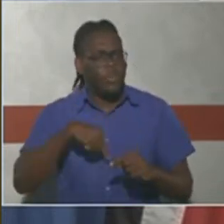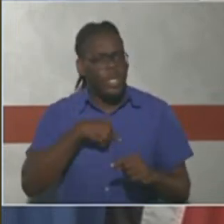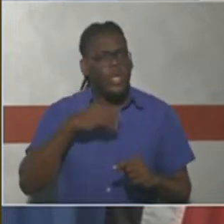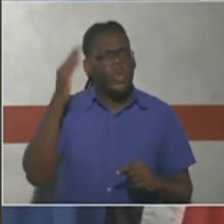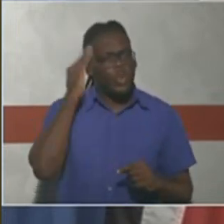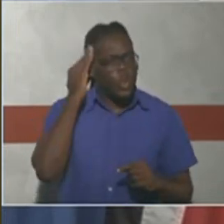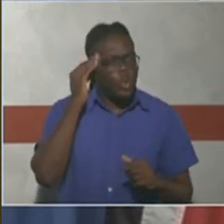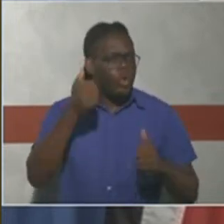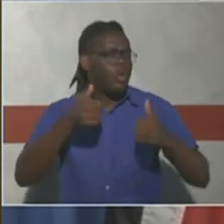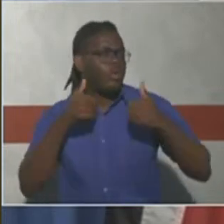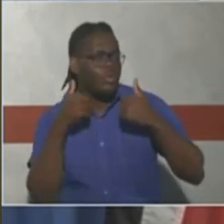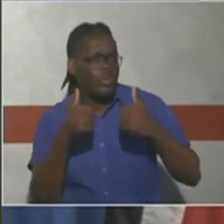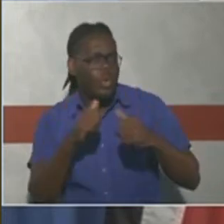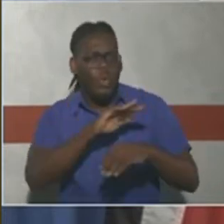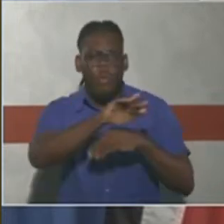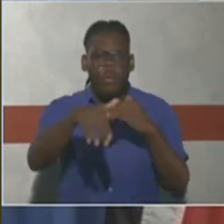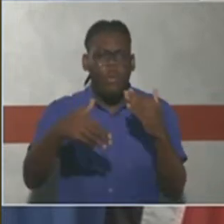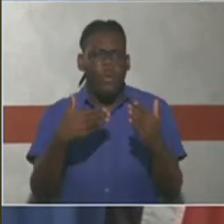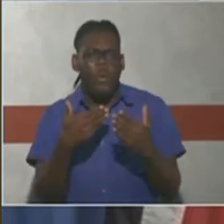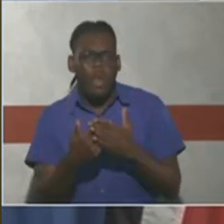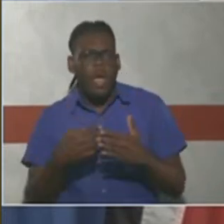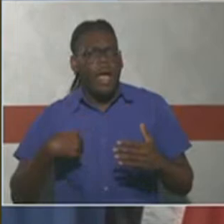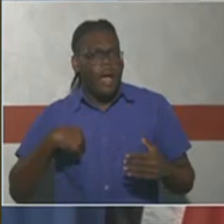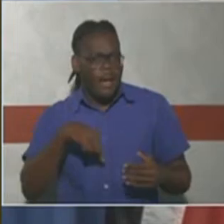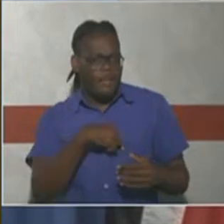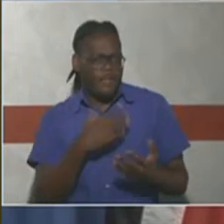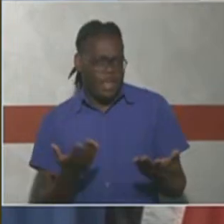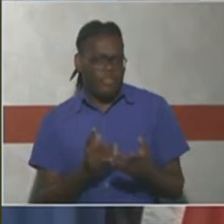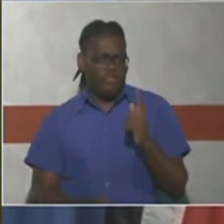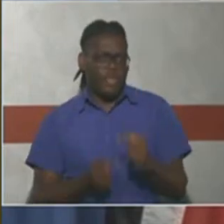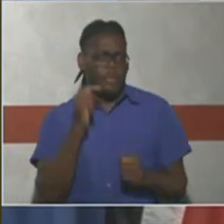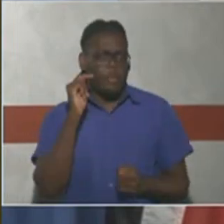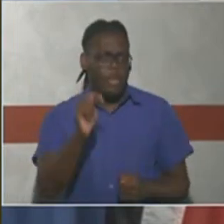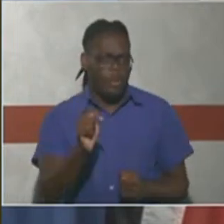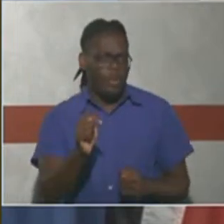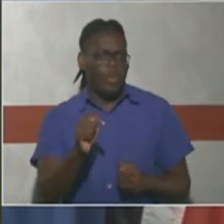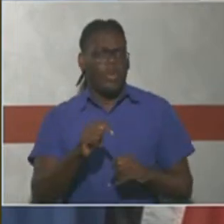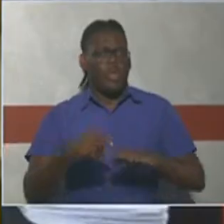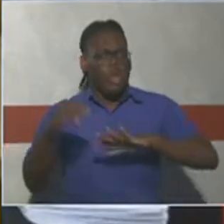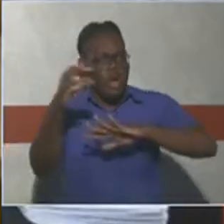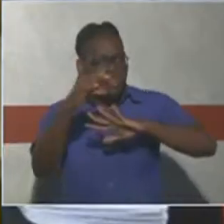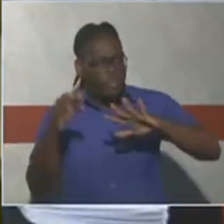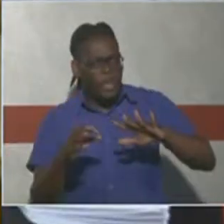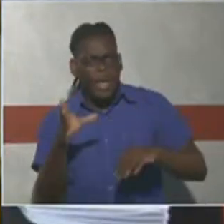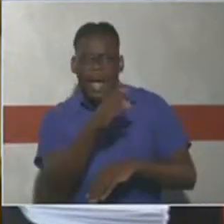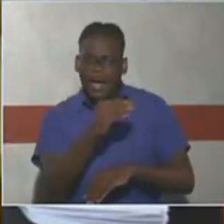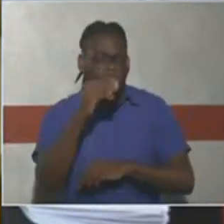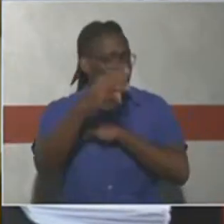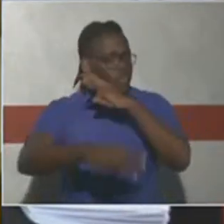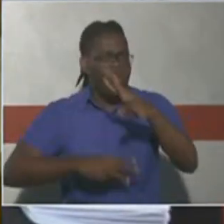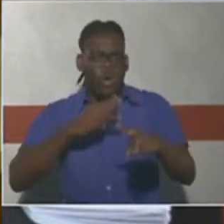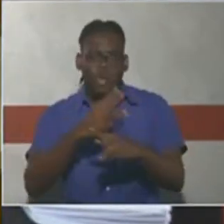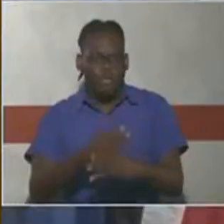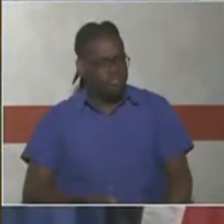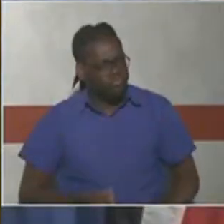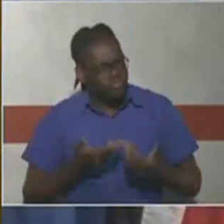good reason for the benefits not to be had. I'm glad you said that. What does the U.S. get out of this, you think? What they get out of it? I